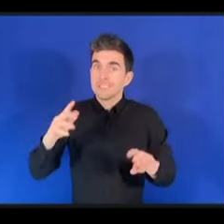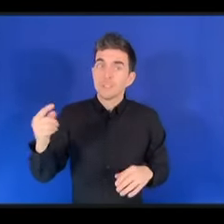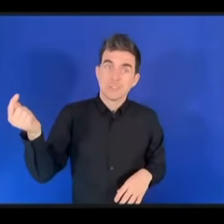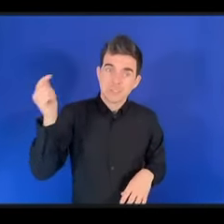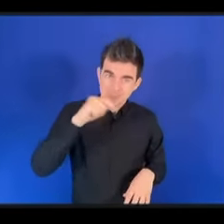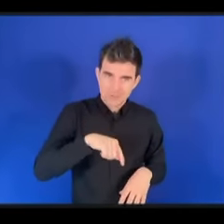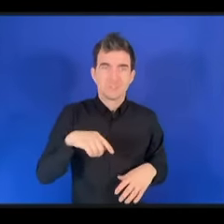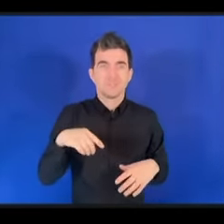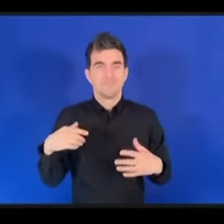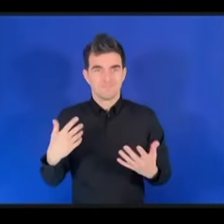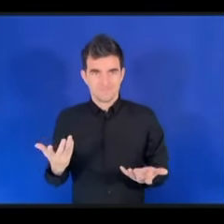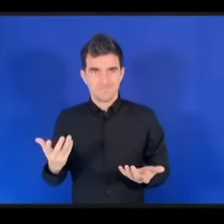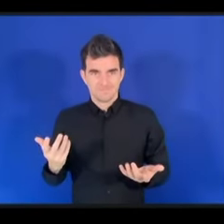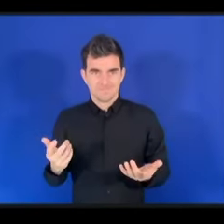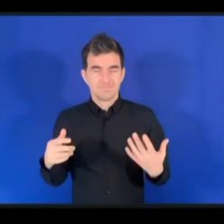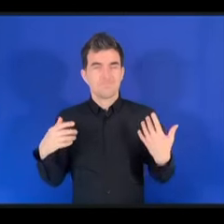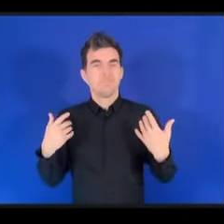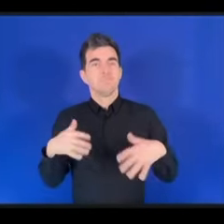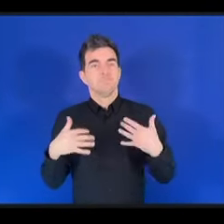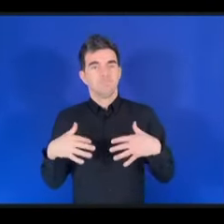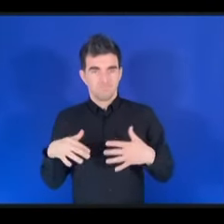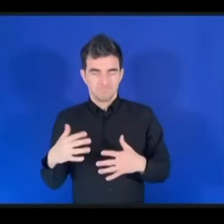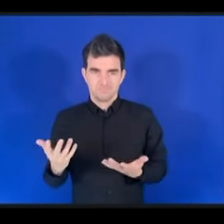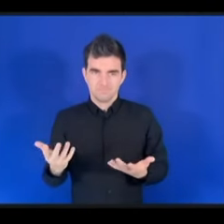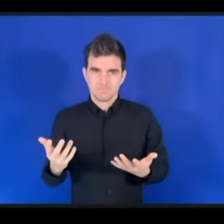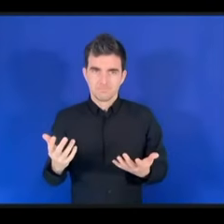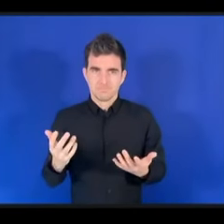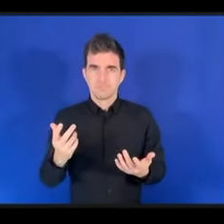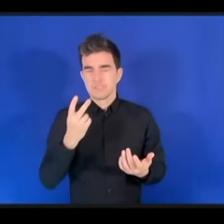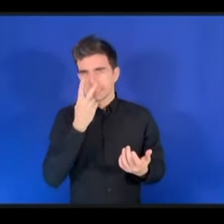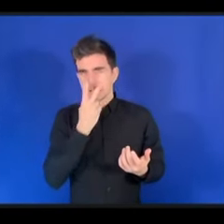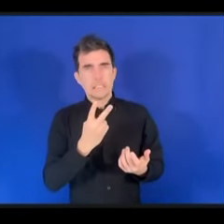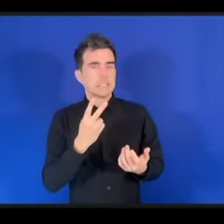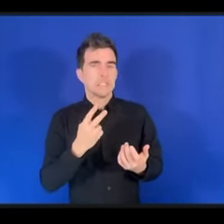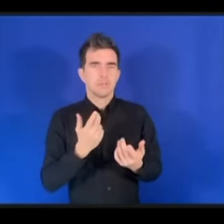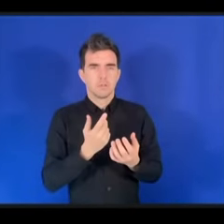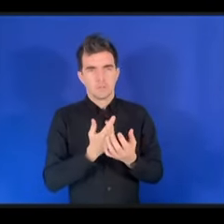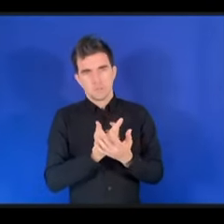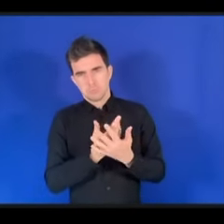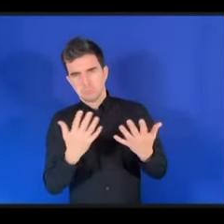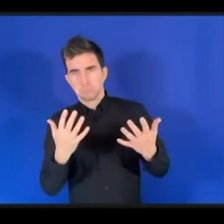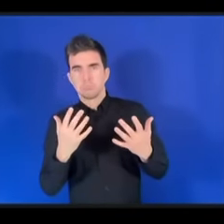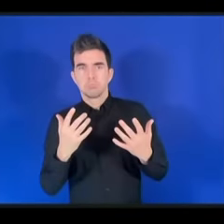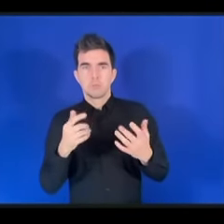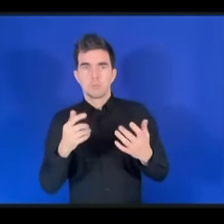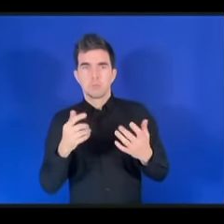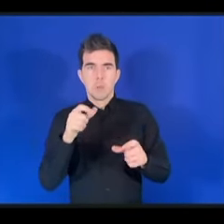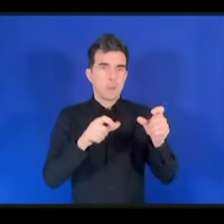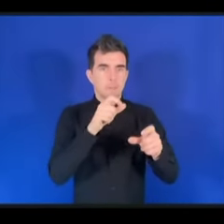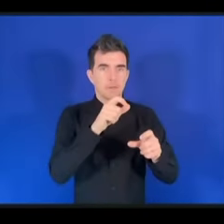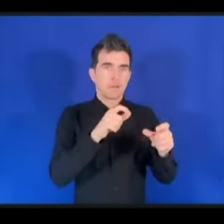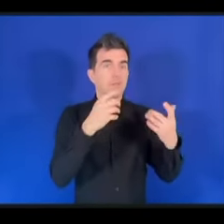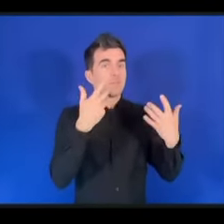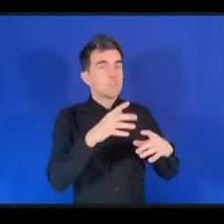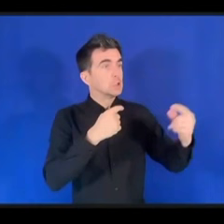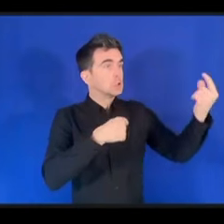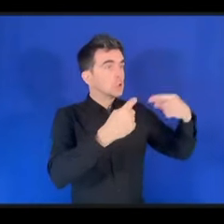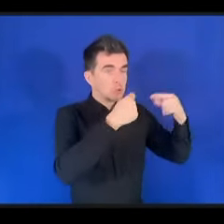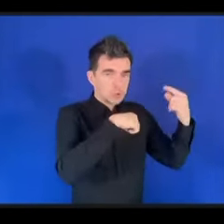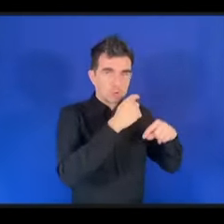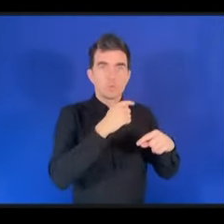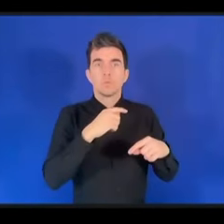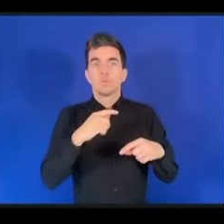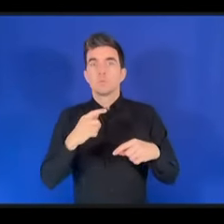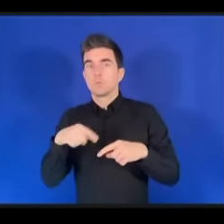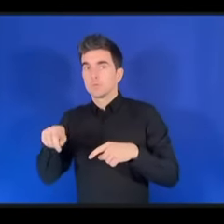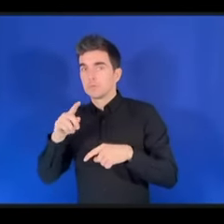are those who have come to Kyoto over five times. So there are many people who have come to Kyoto over